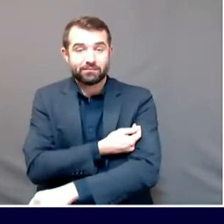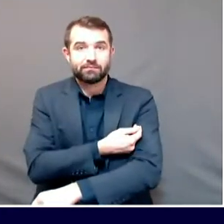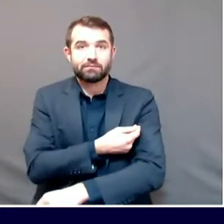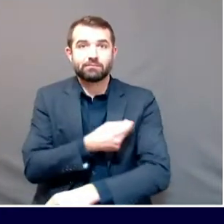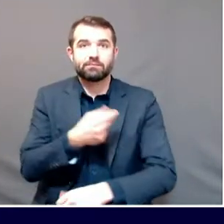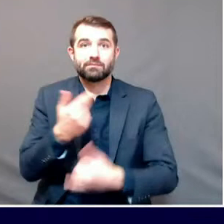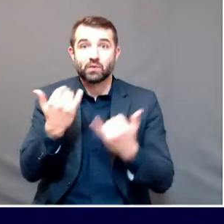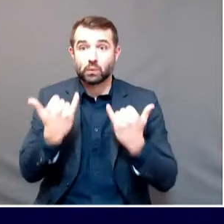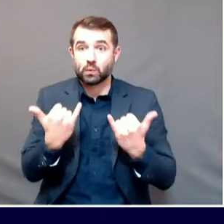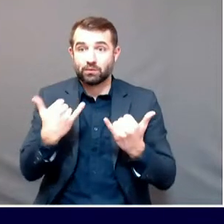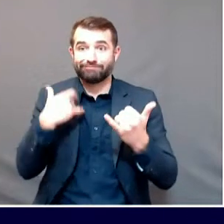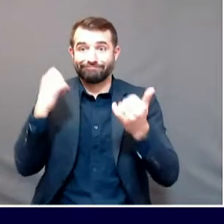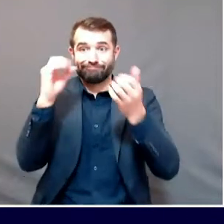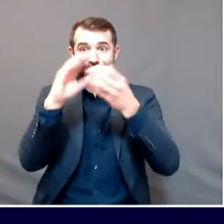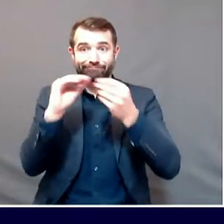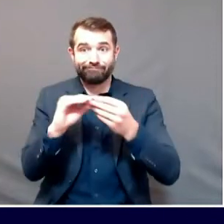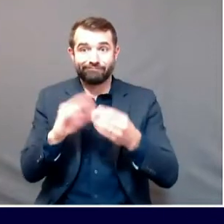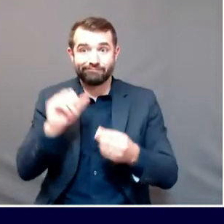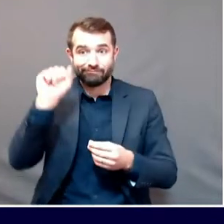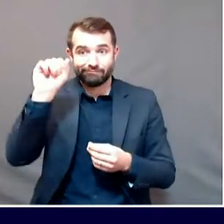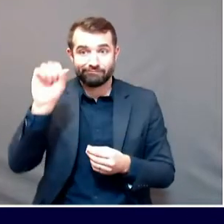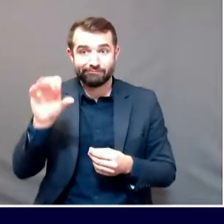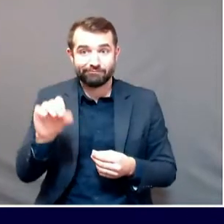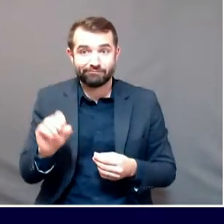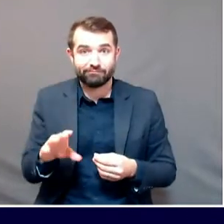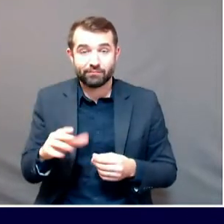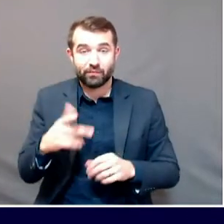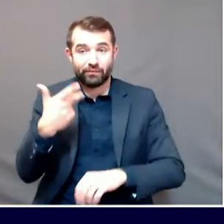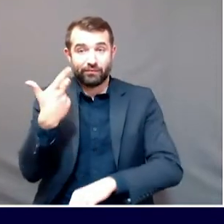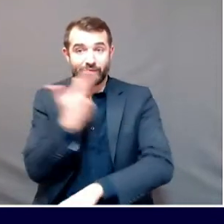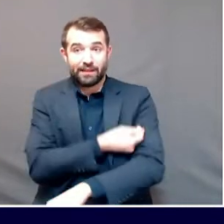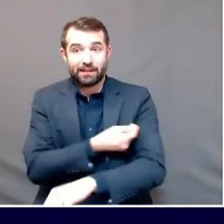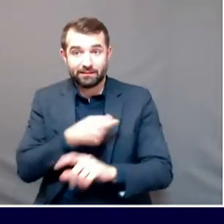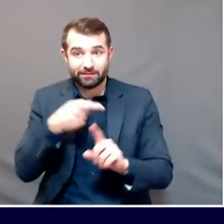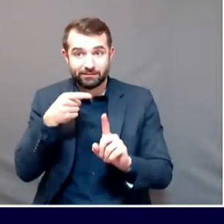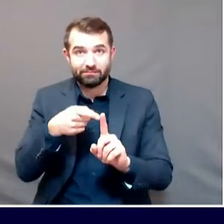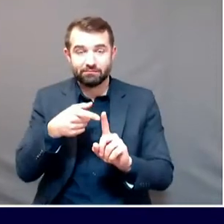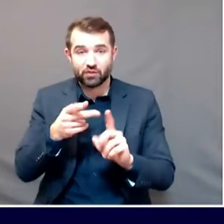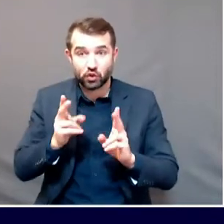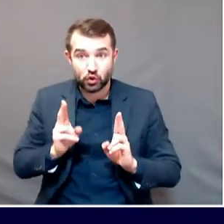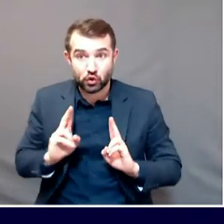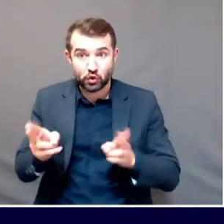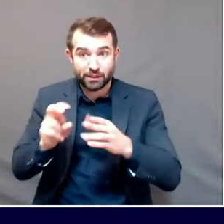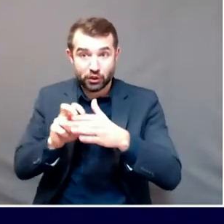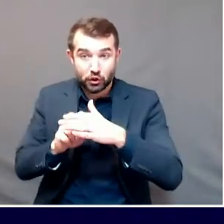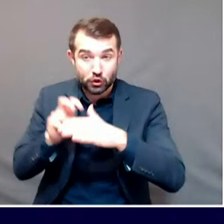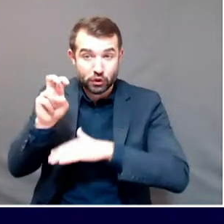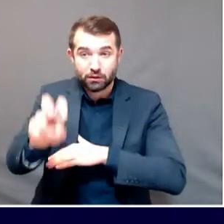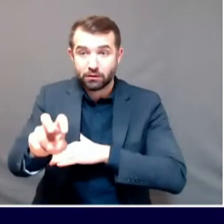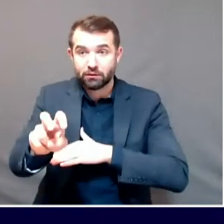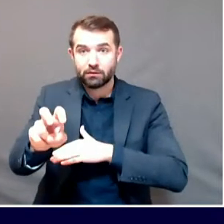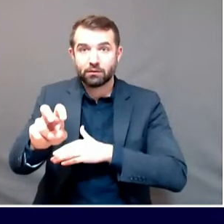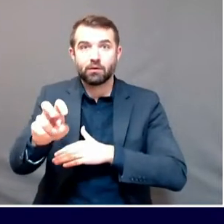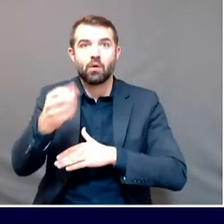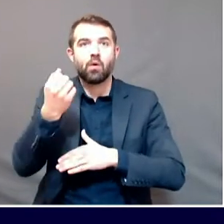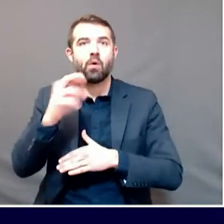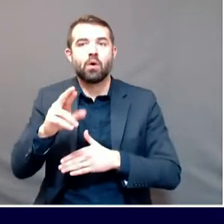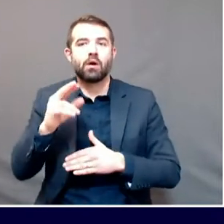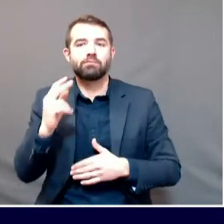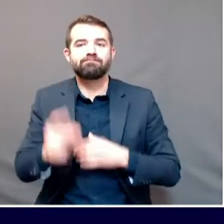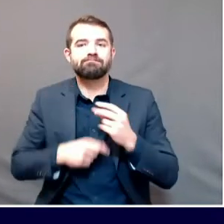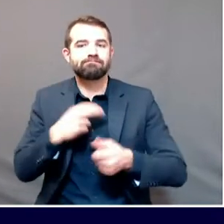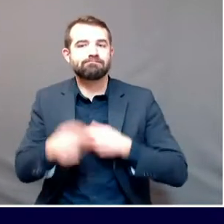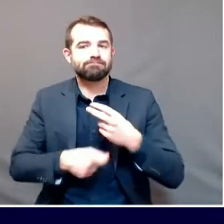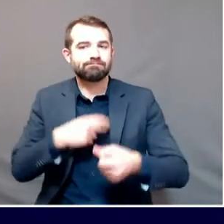whether the COVID-19 vaccines have been rushed. As we talked about, although they have been accelerated, they have not been rushed. They've